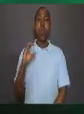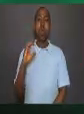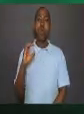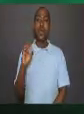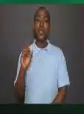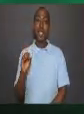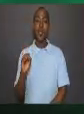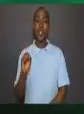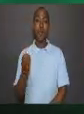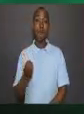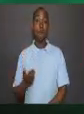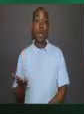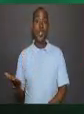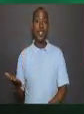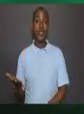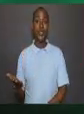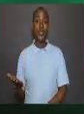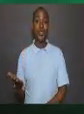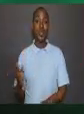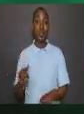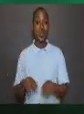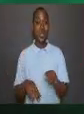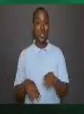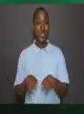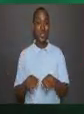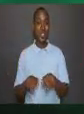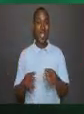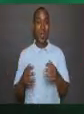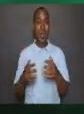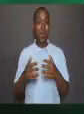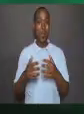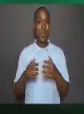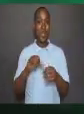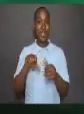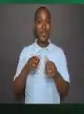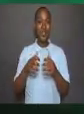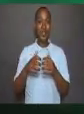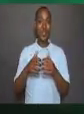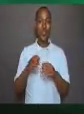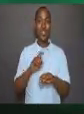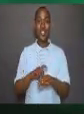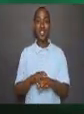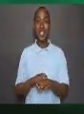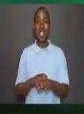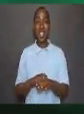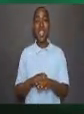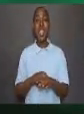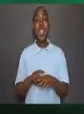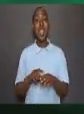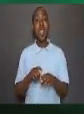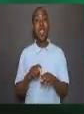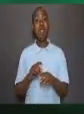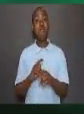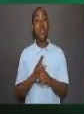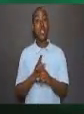sulfate particles begin to move and collide with one another, they start to mix